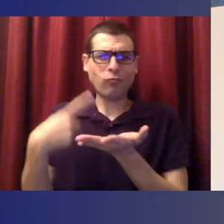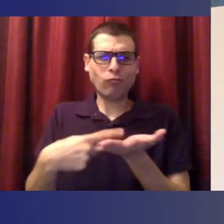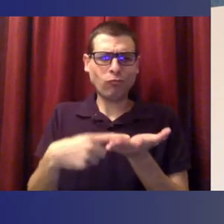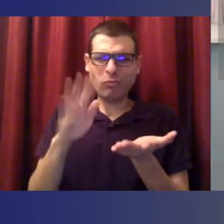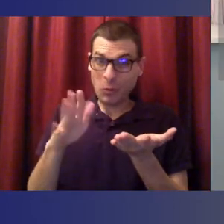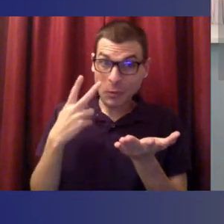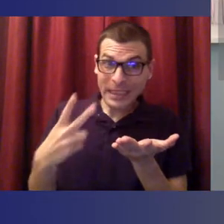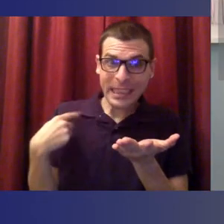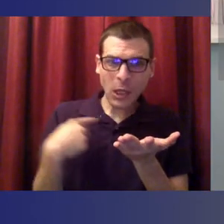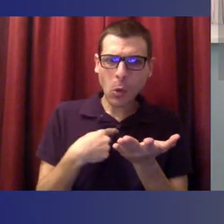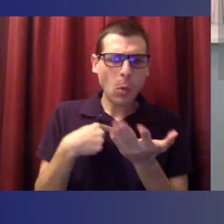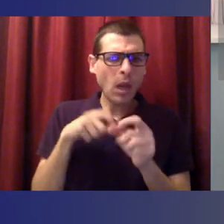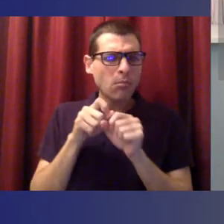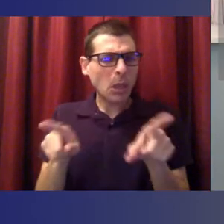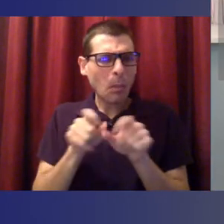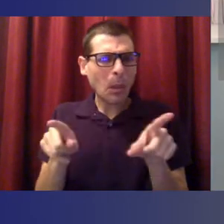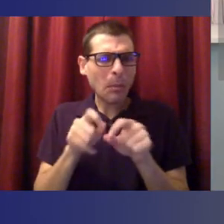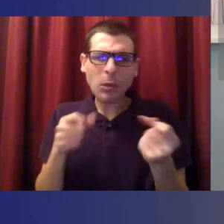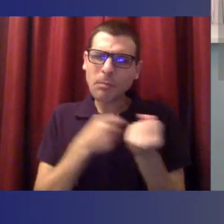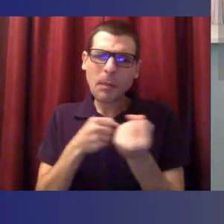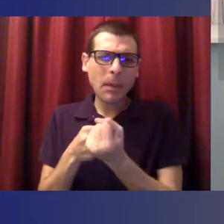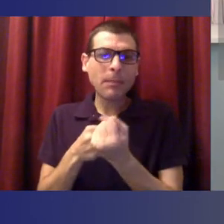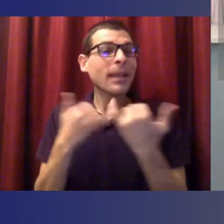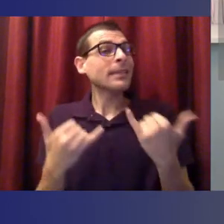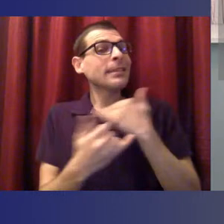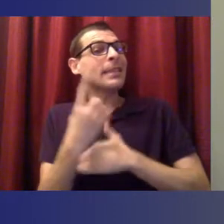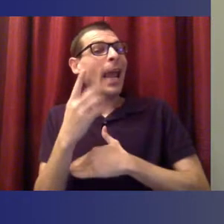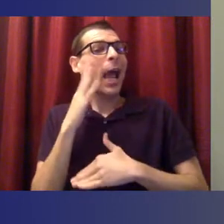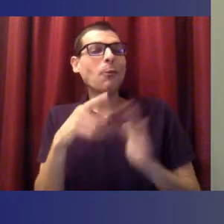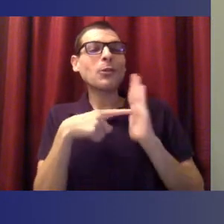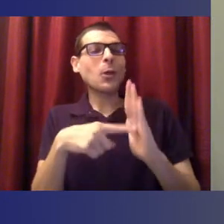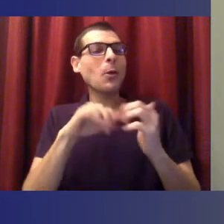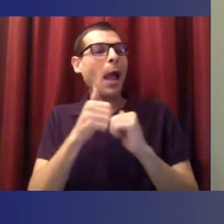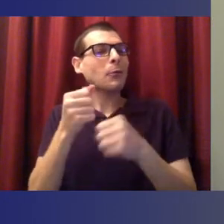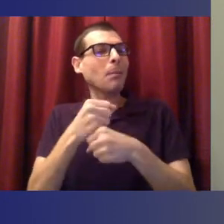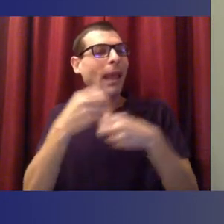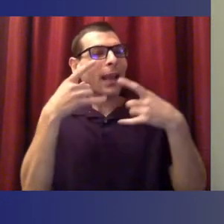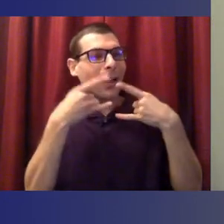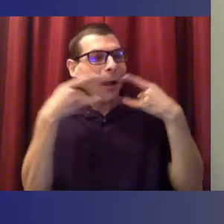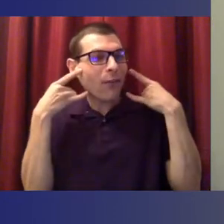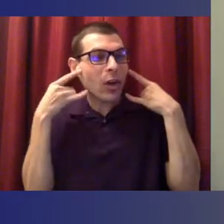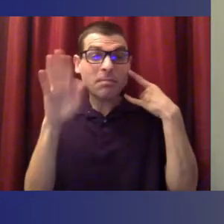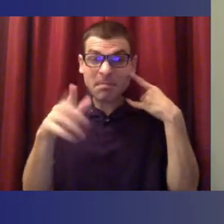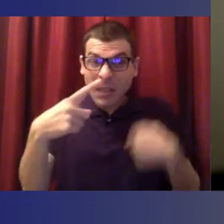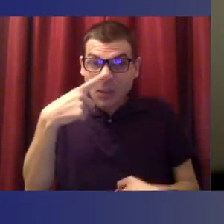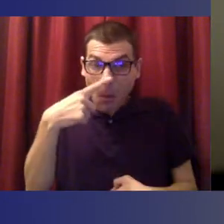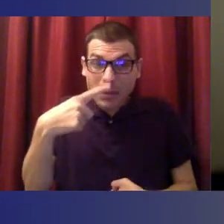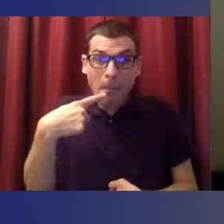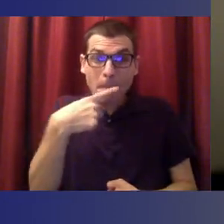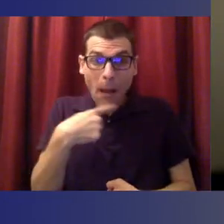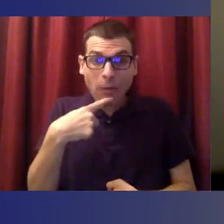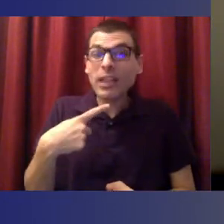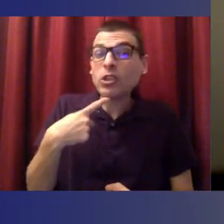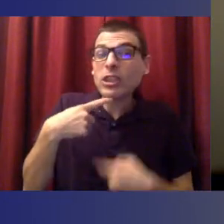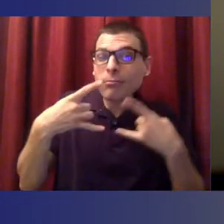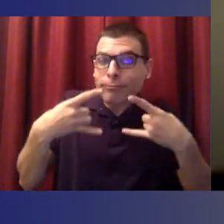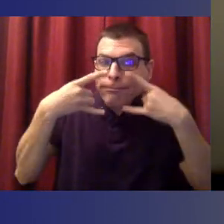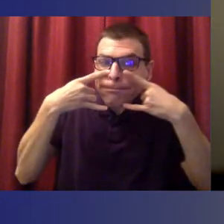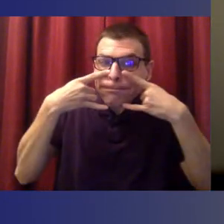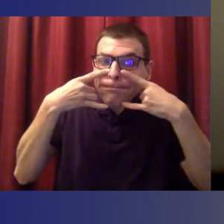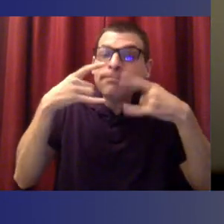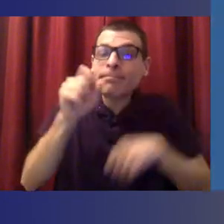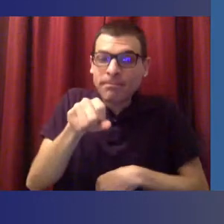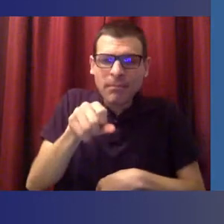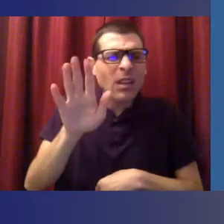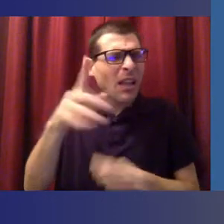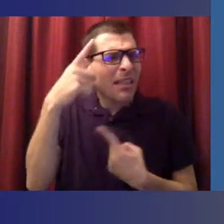there. Today, I'm going to show you how to create a face covering. Make sure it covers your nose, mouth, and chin. Think about what supplies you